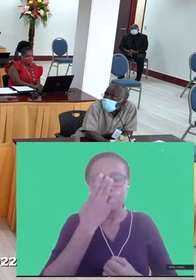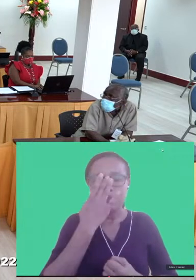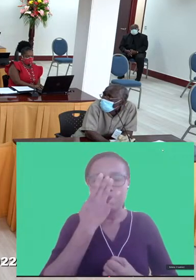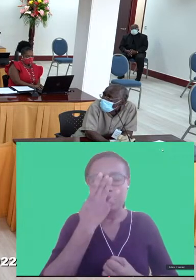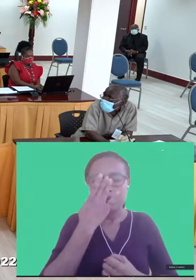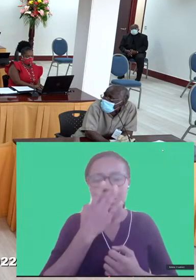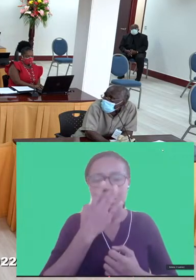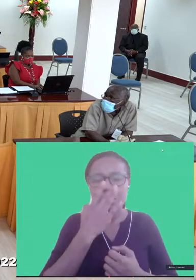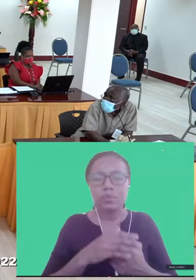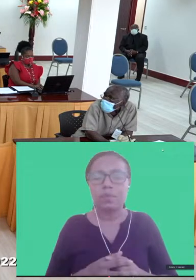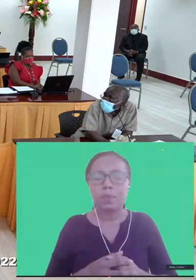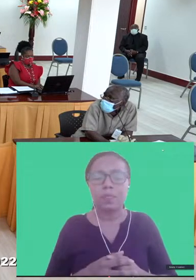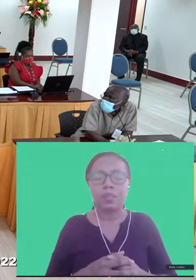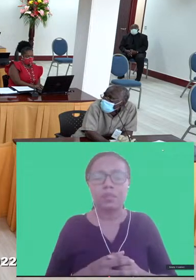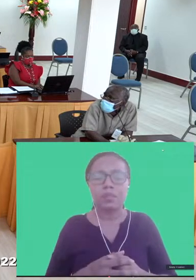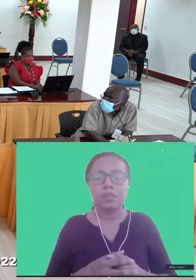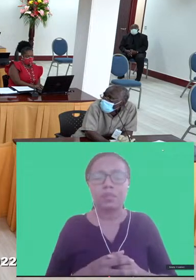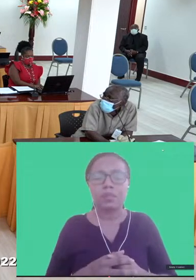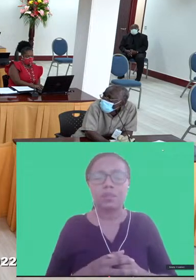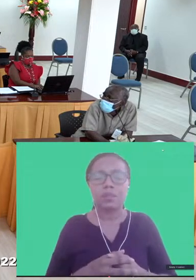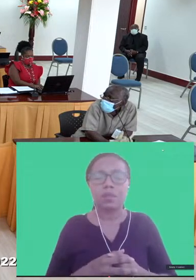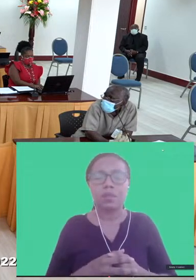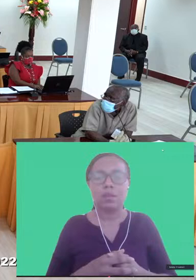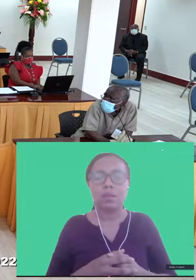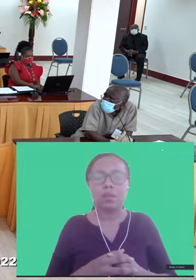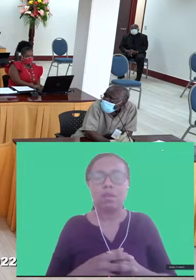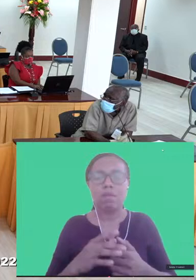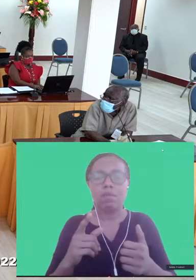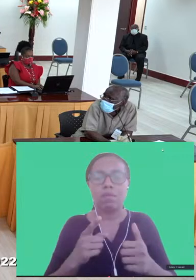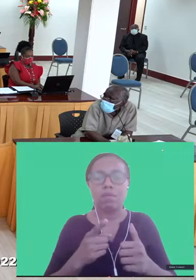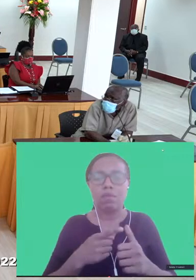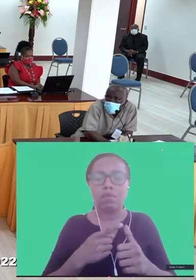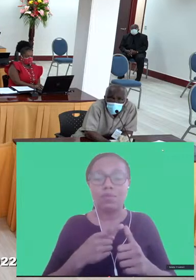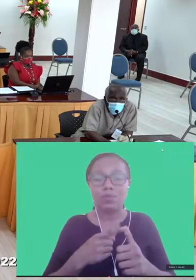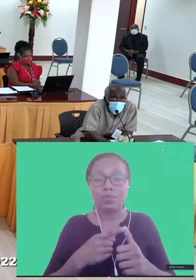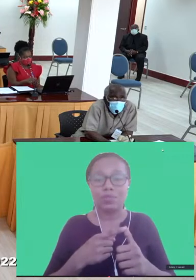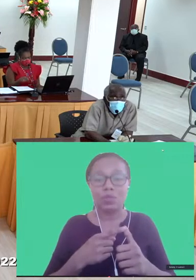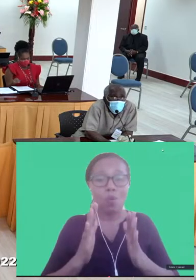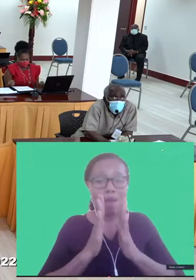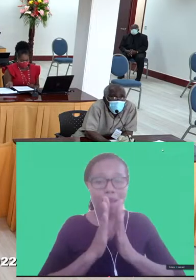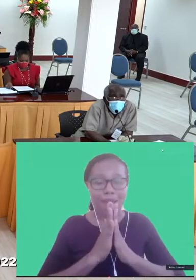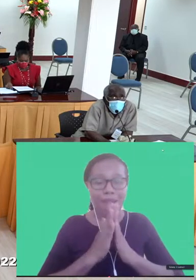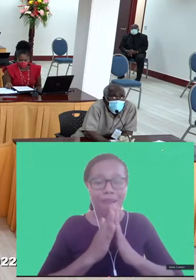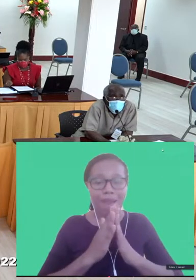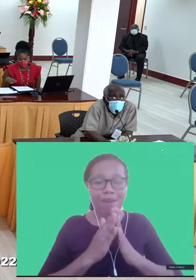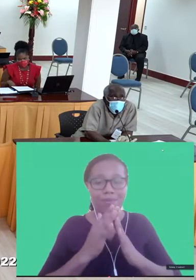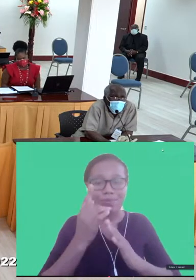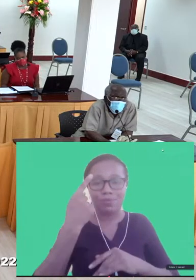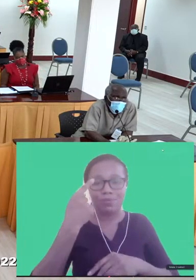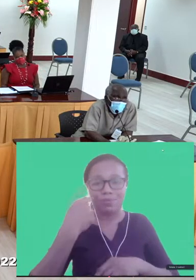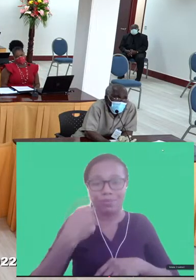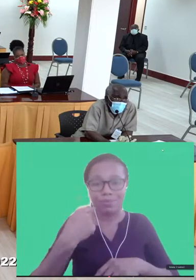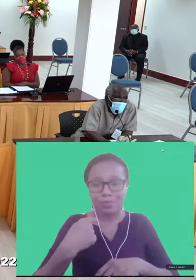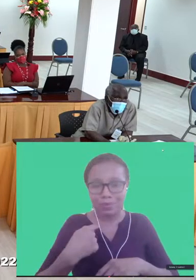to intercede on his behalf with regard to the fisher folk has been noted, and I will do so